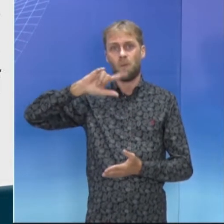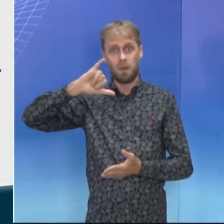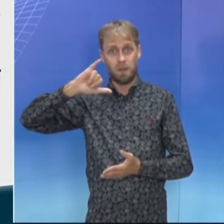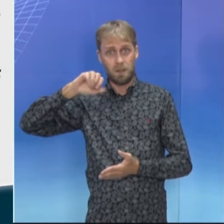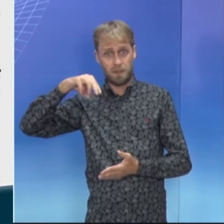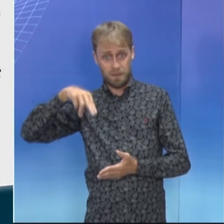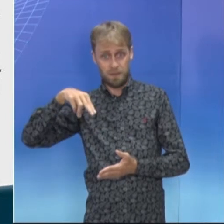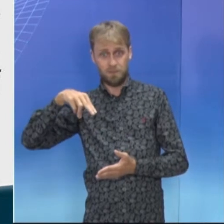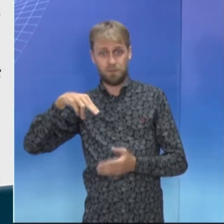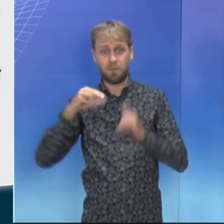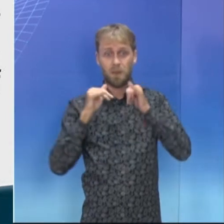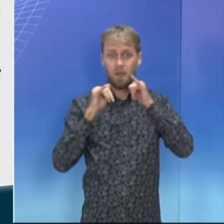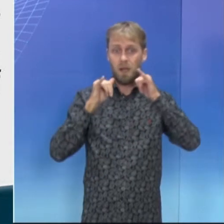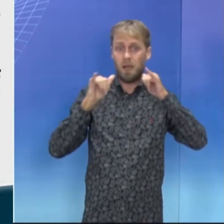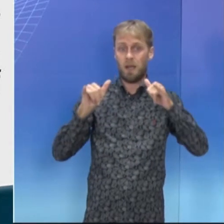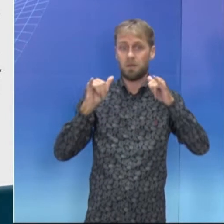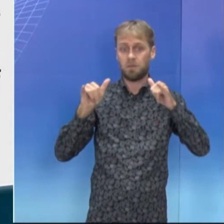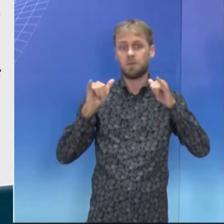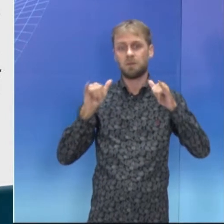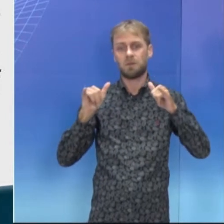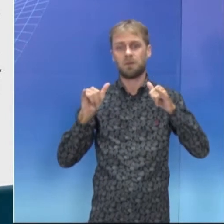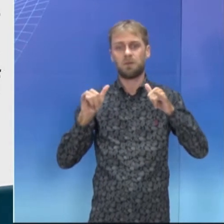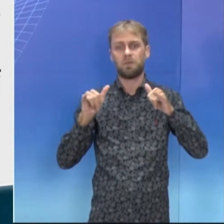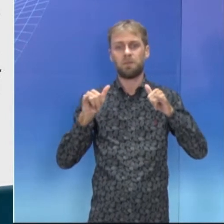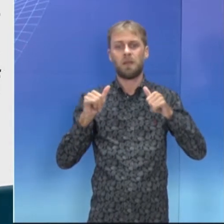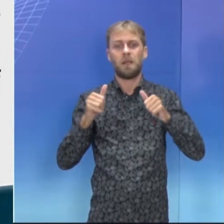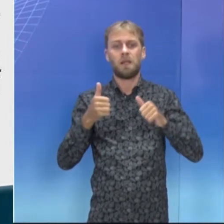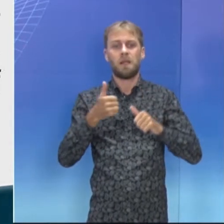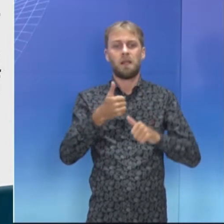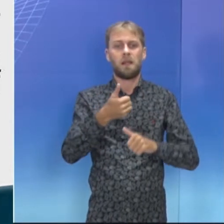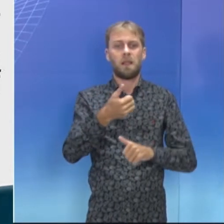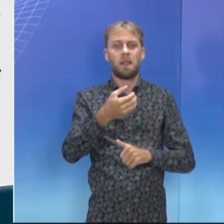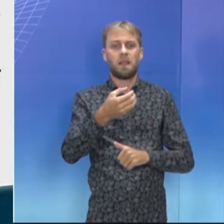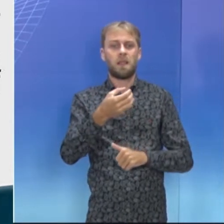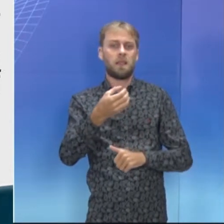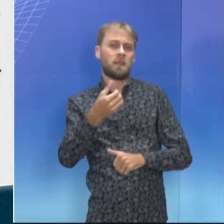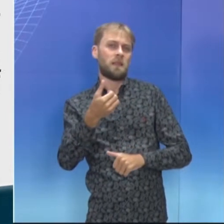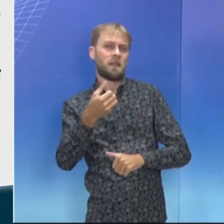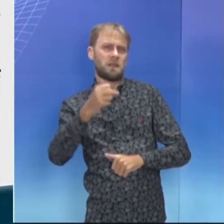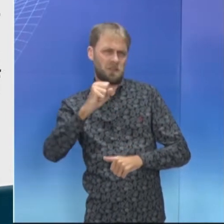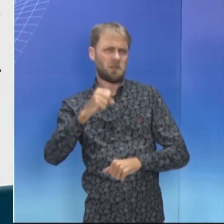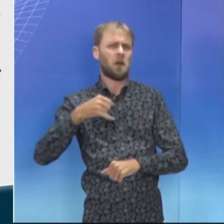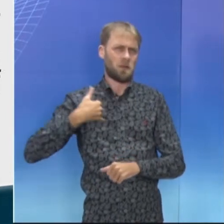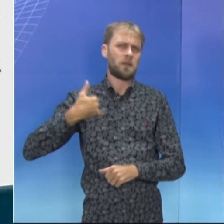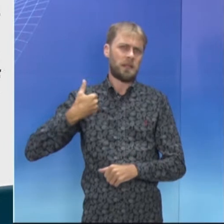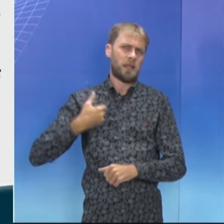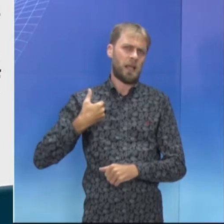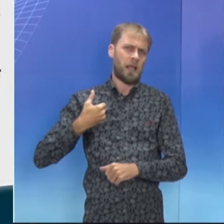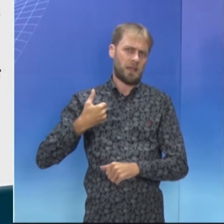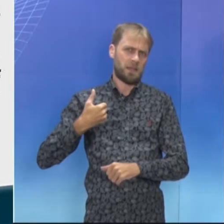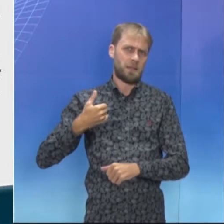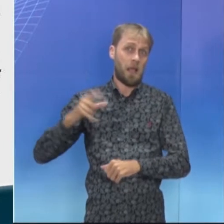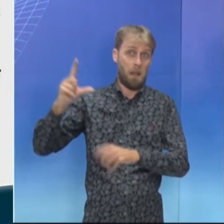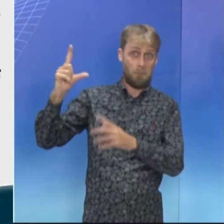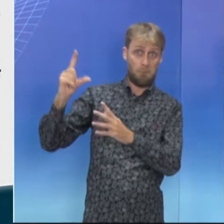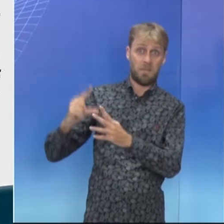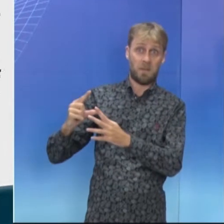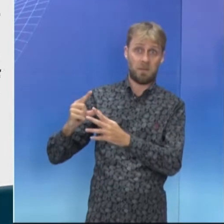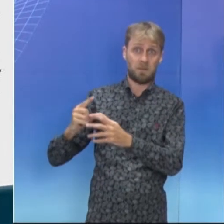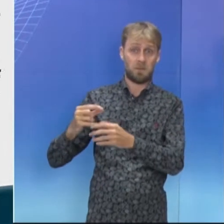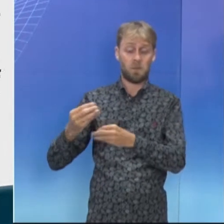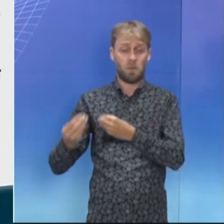to a hundred 18 years old will be given to chance to train for a carrier in